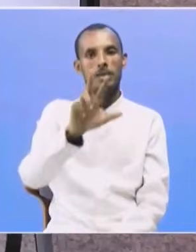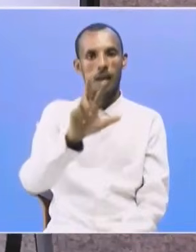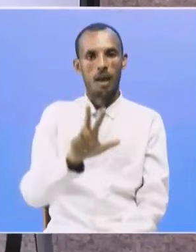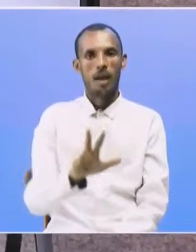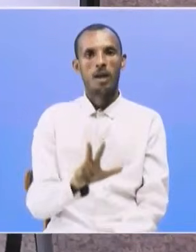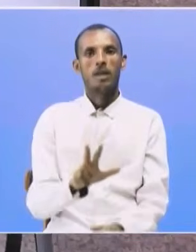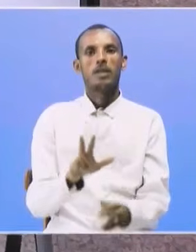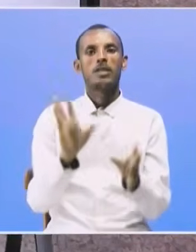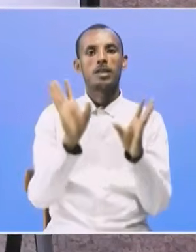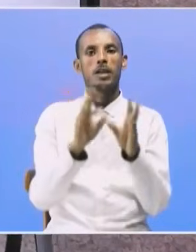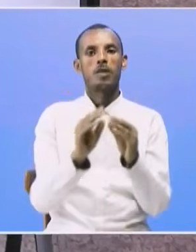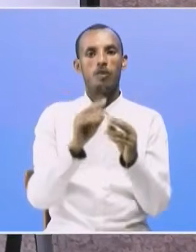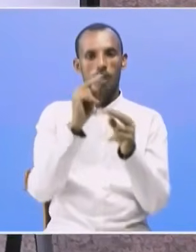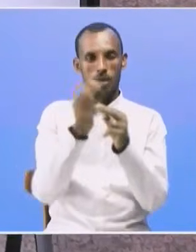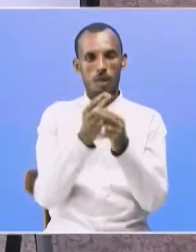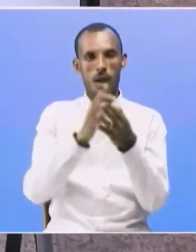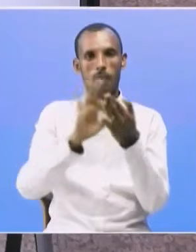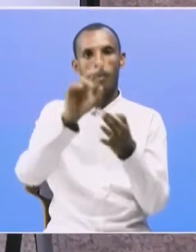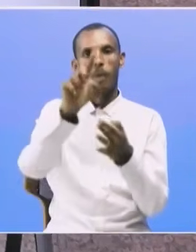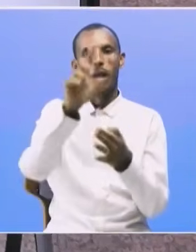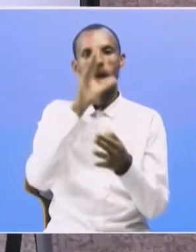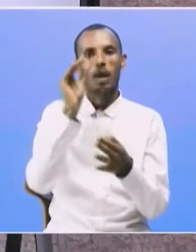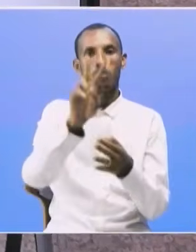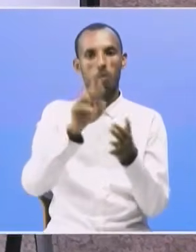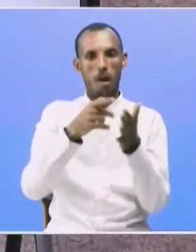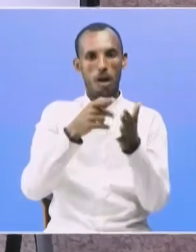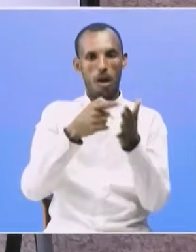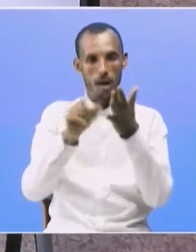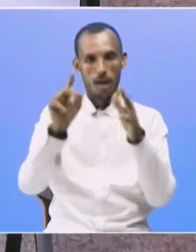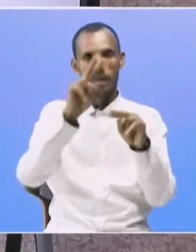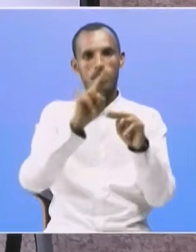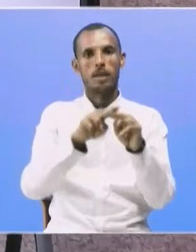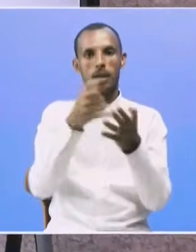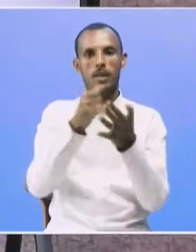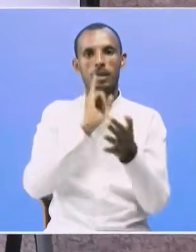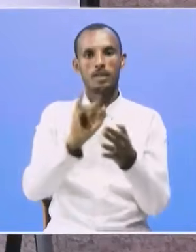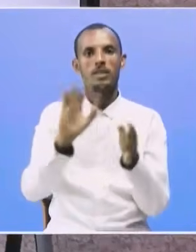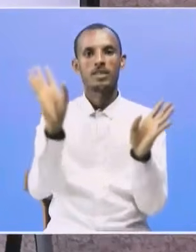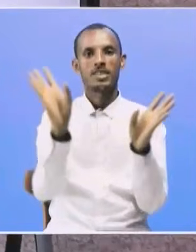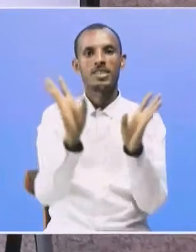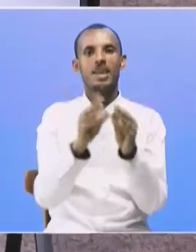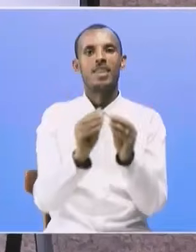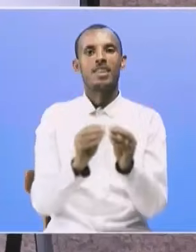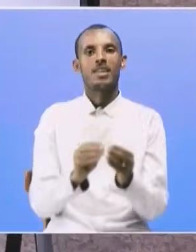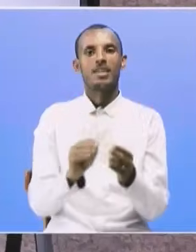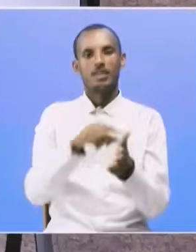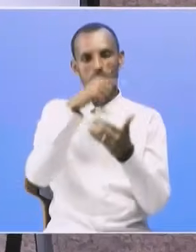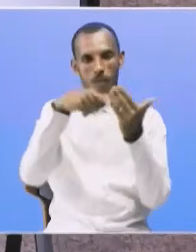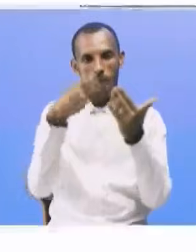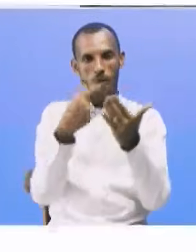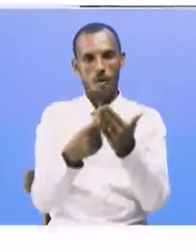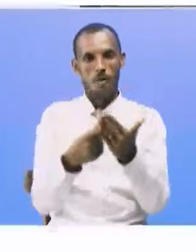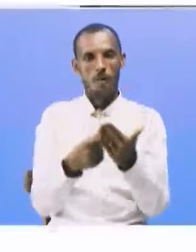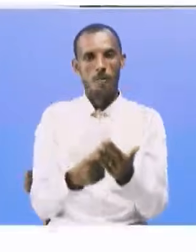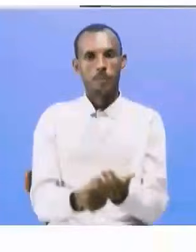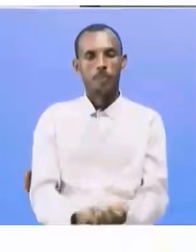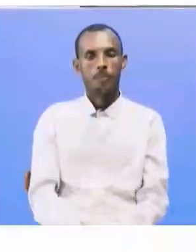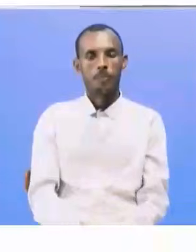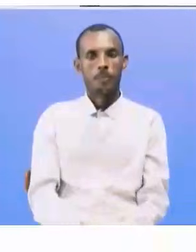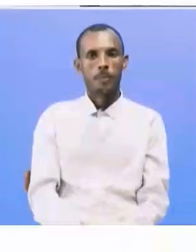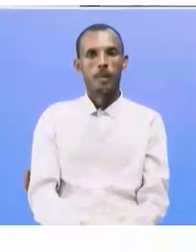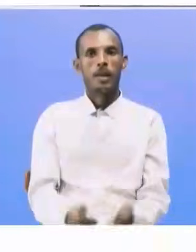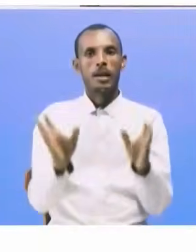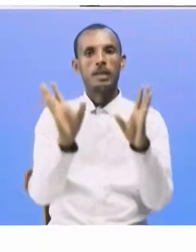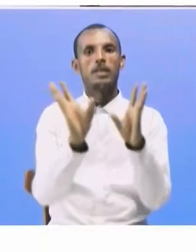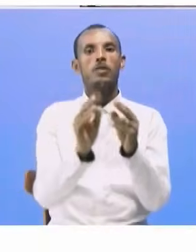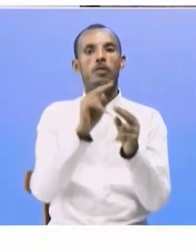natural numbers less than 3, 1 and 2, since it is clearly stated, it is a set. Therefore, the